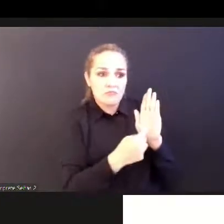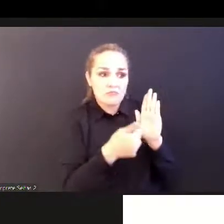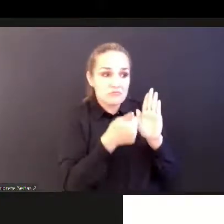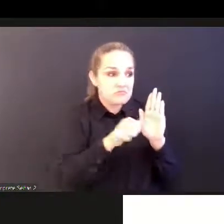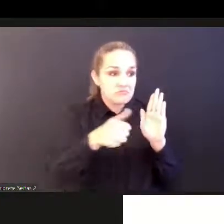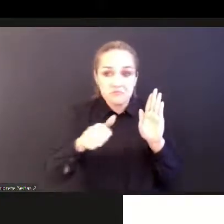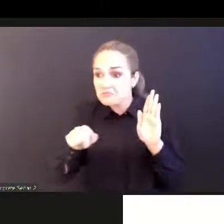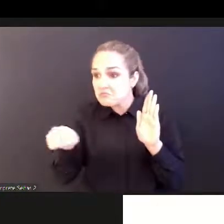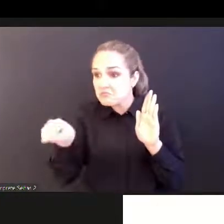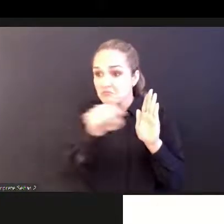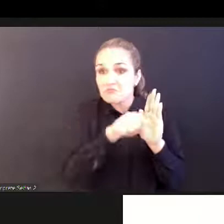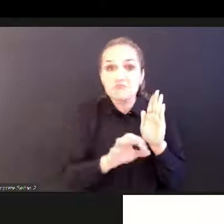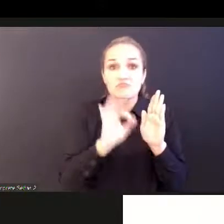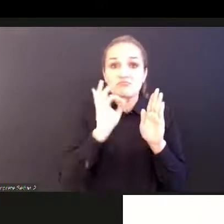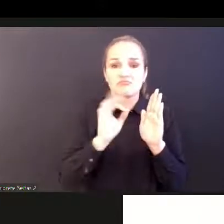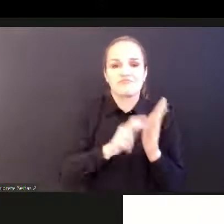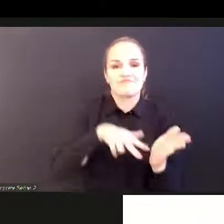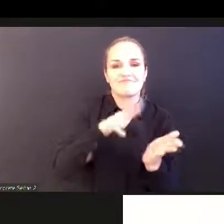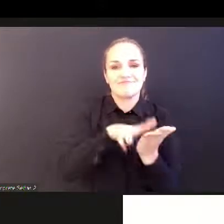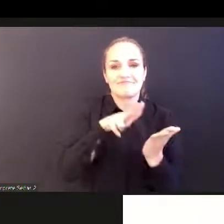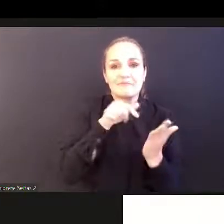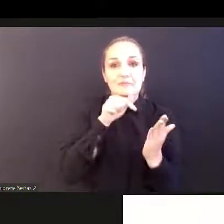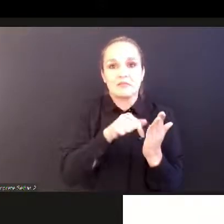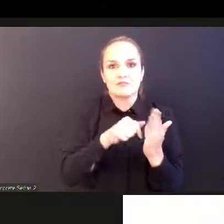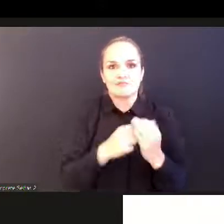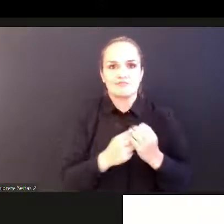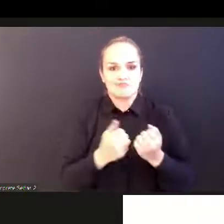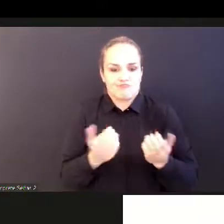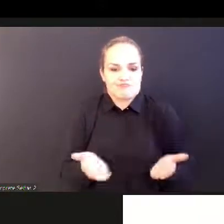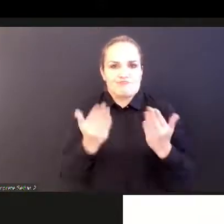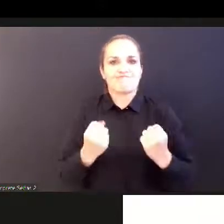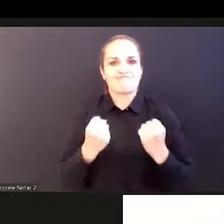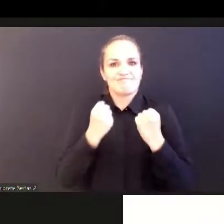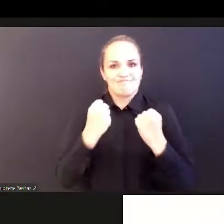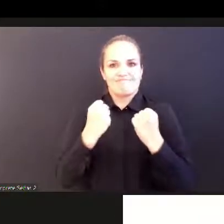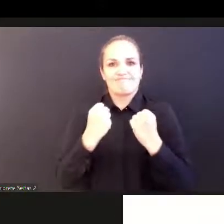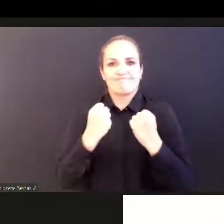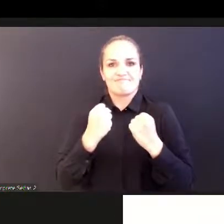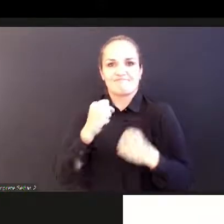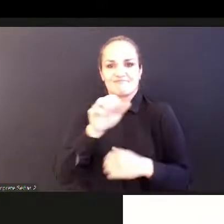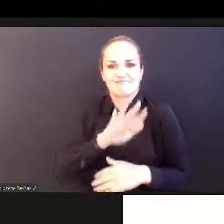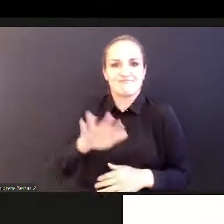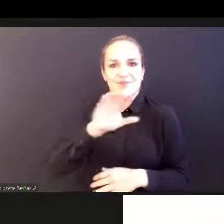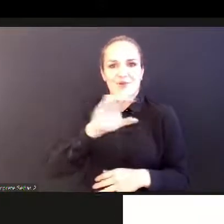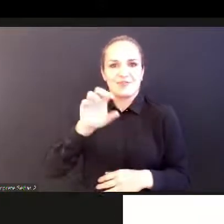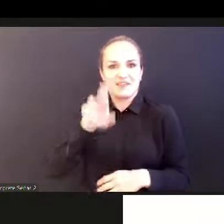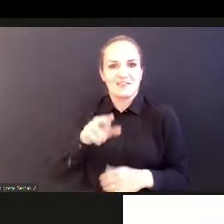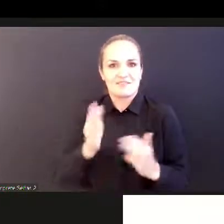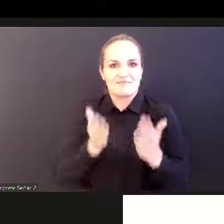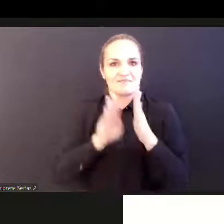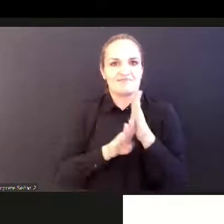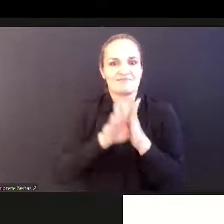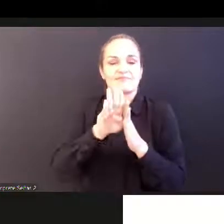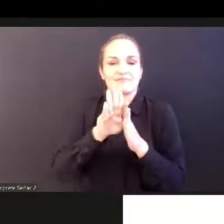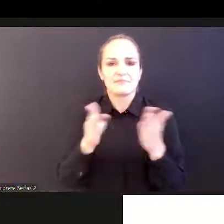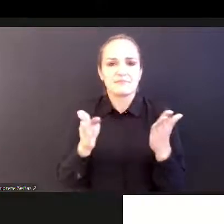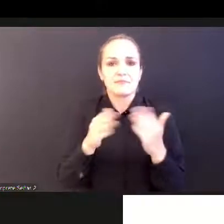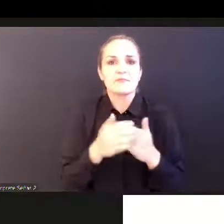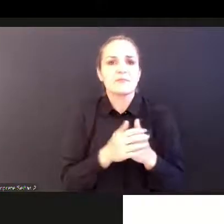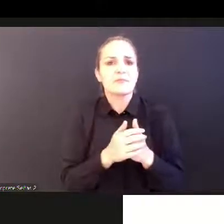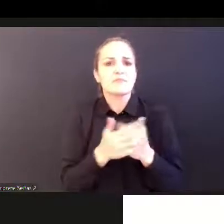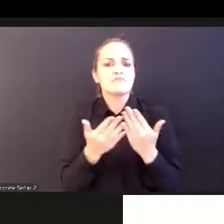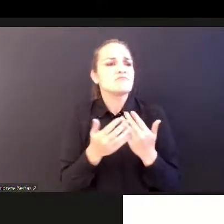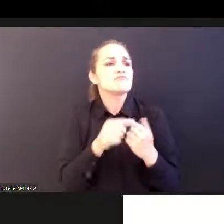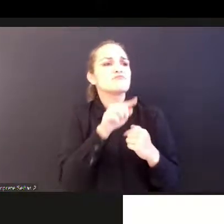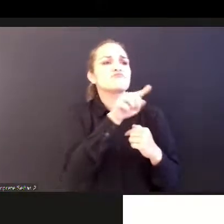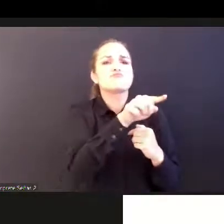of the country in general. So we work with, and we consult with chambers and with other social groups and civil